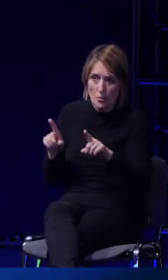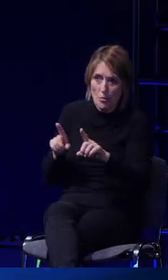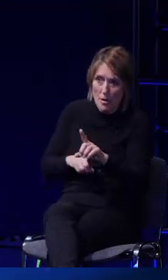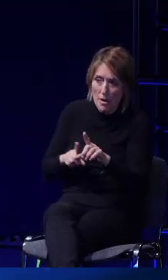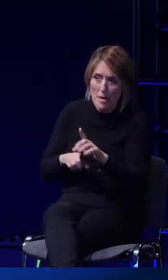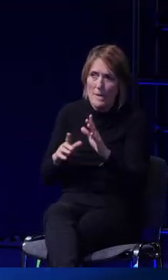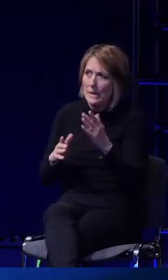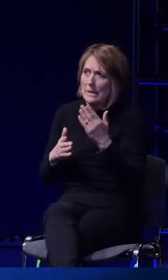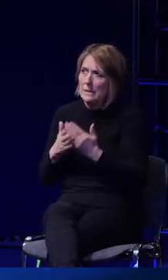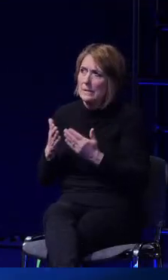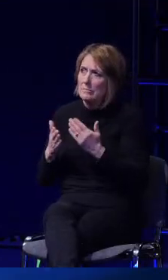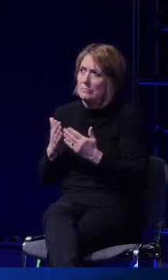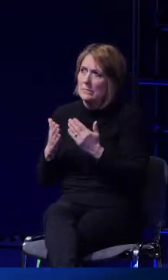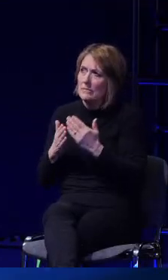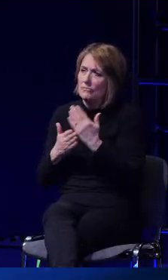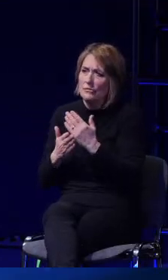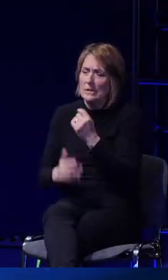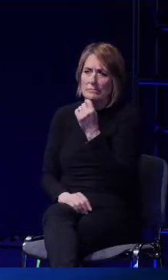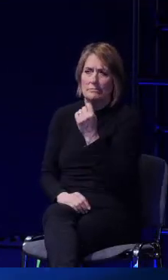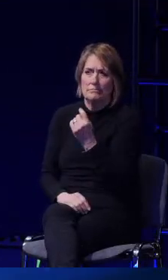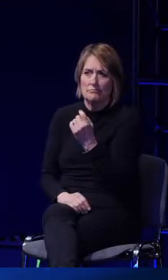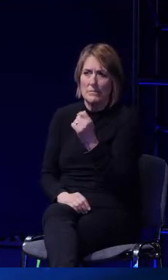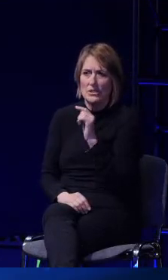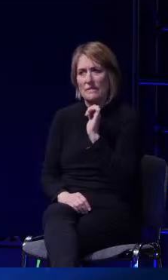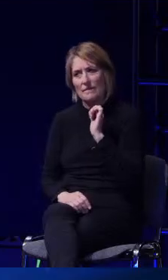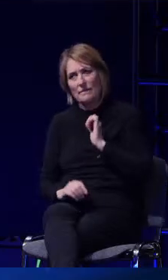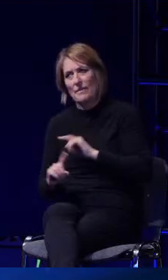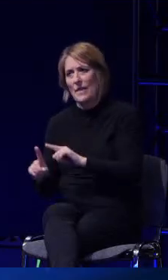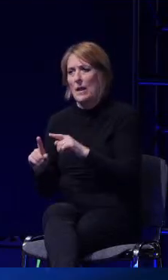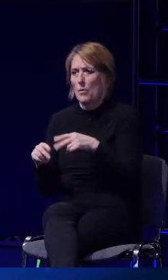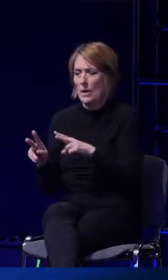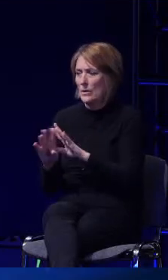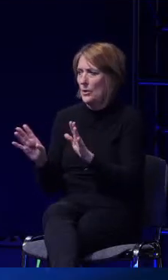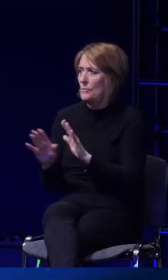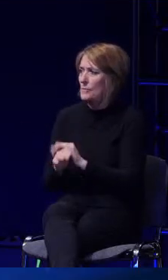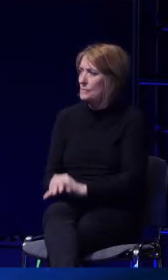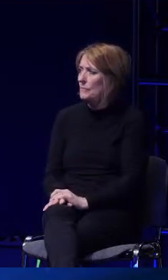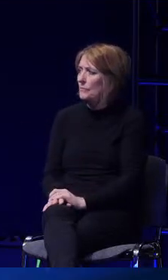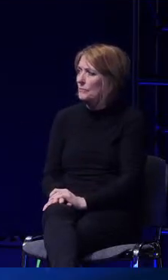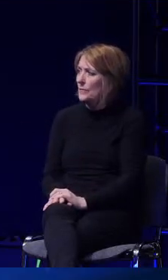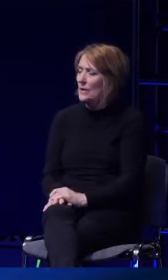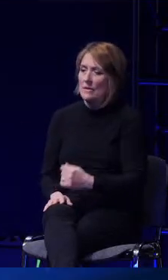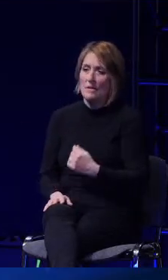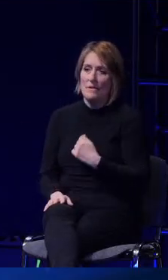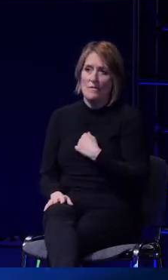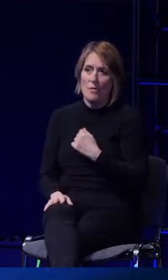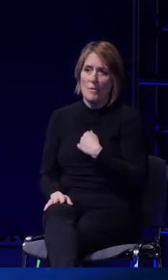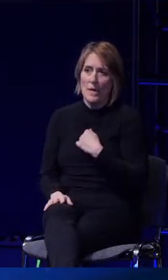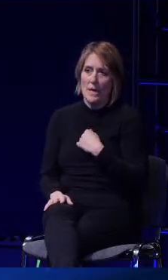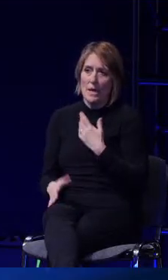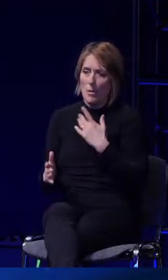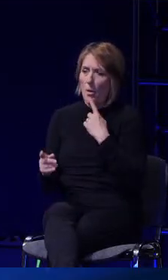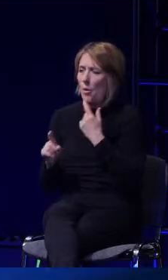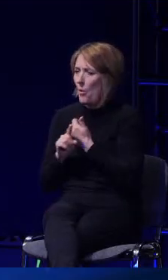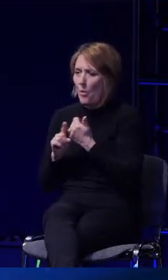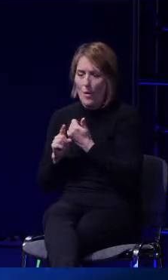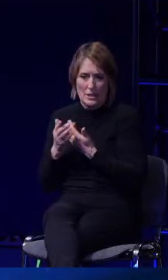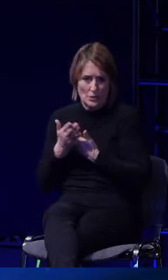we never really had to do much in the way of that type of stuff. So I think it would be, I would always speak to Chris and Callum